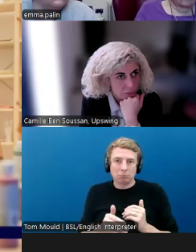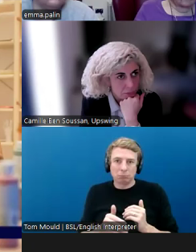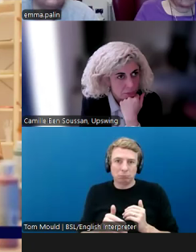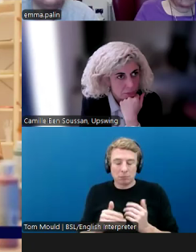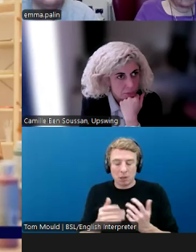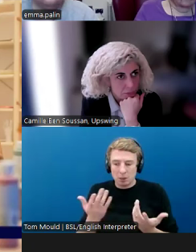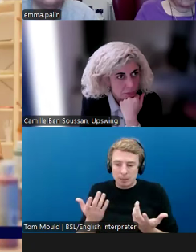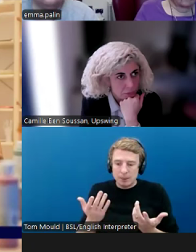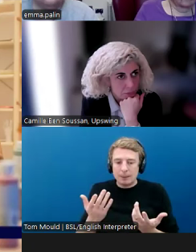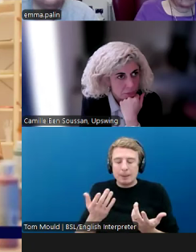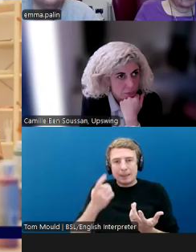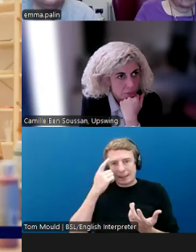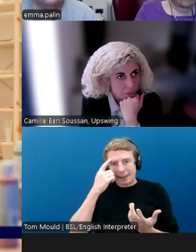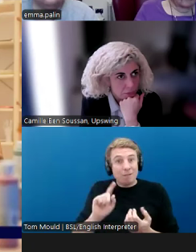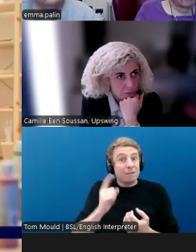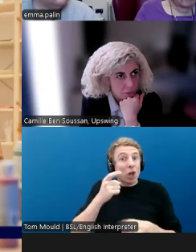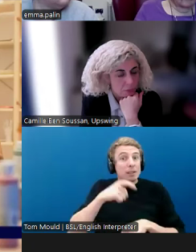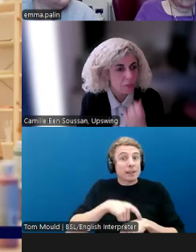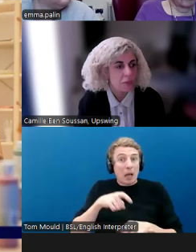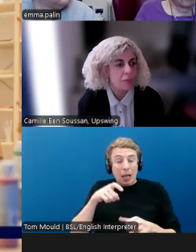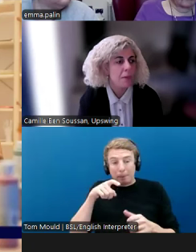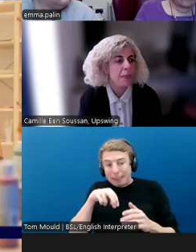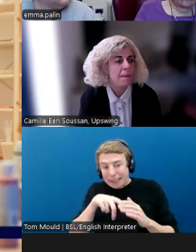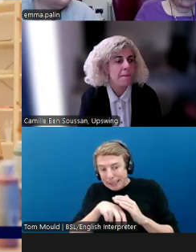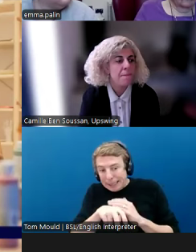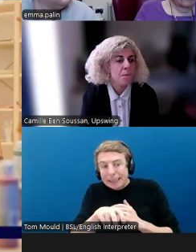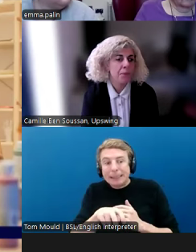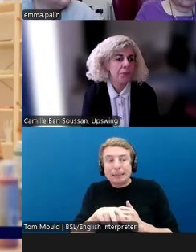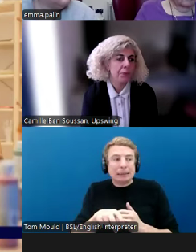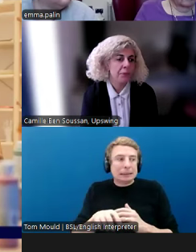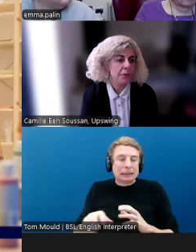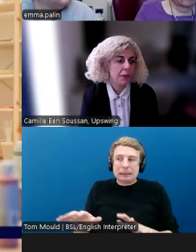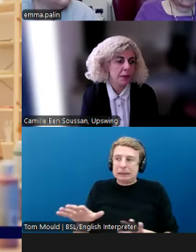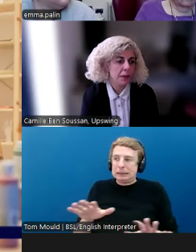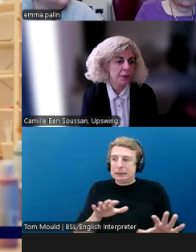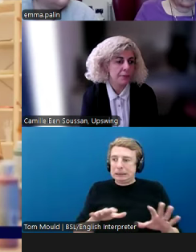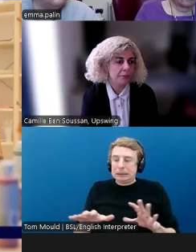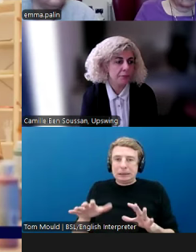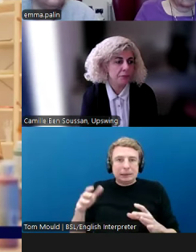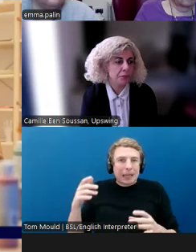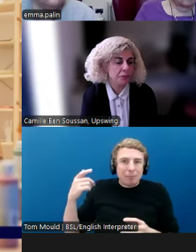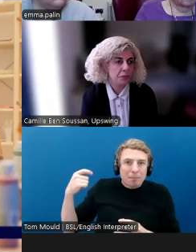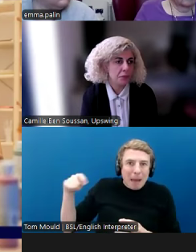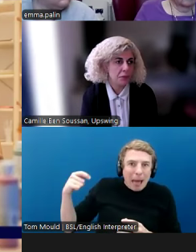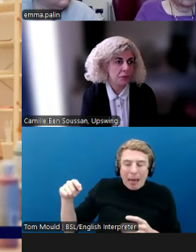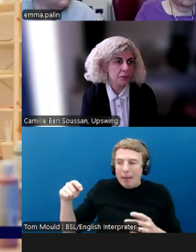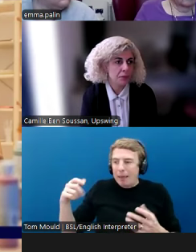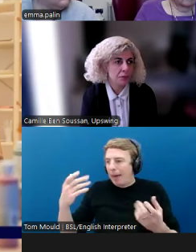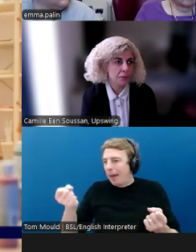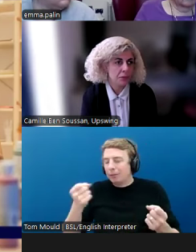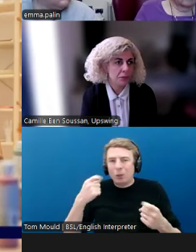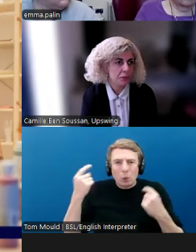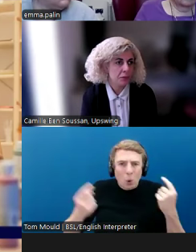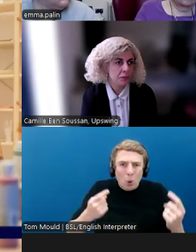The sound, the pace, the call bells, them routines. And without some preparation,